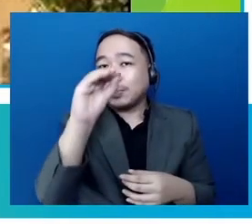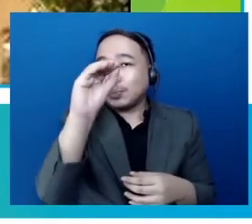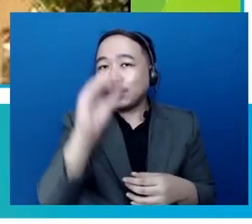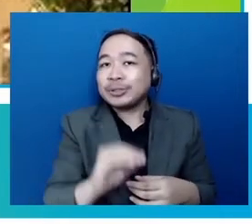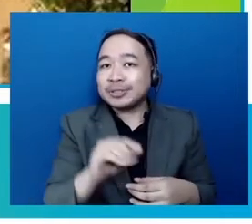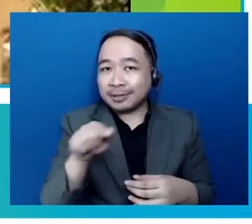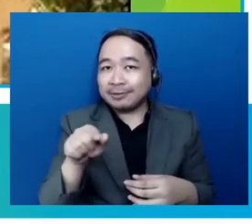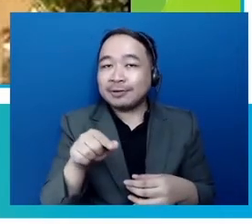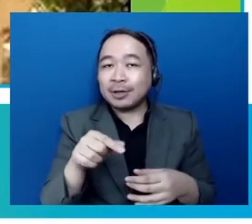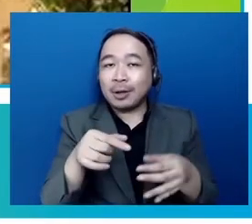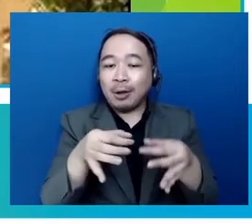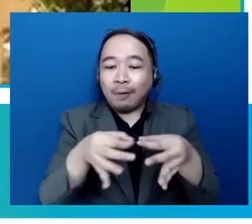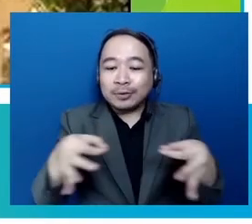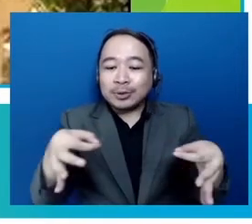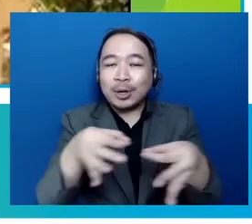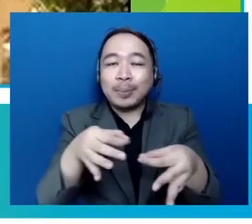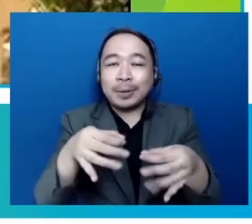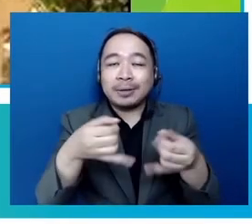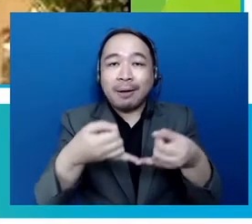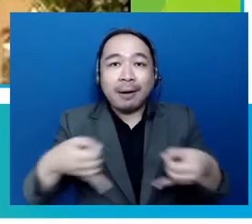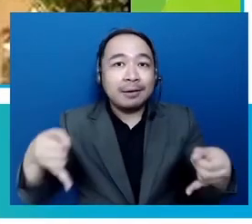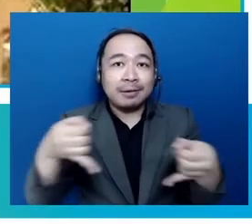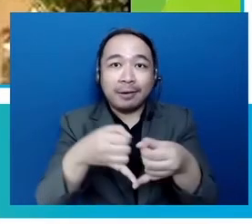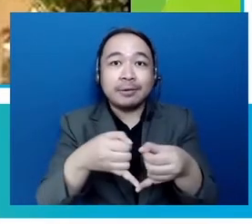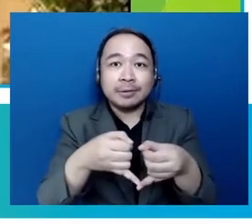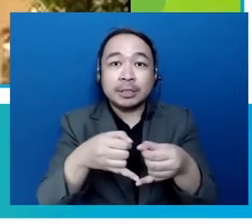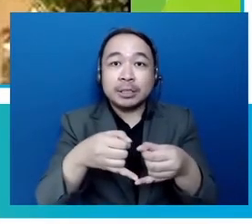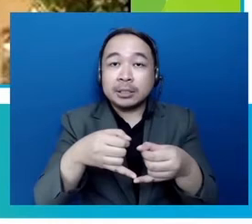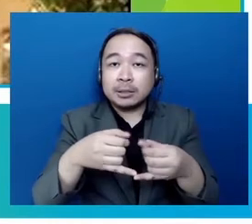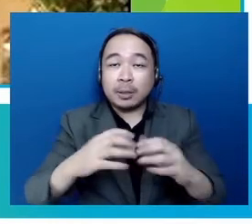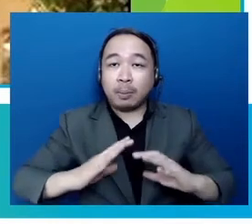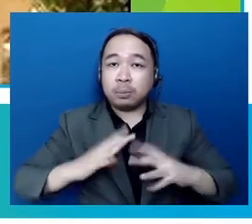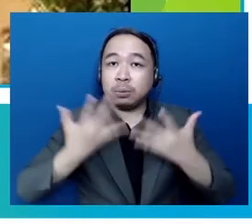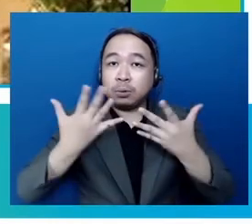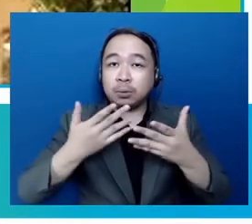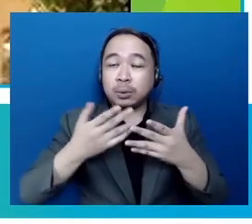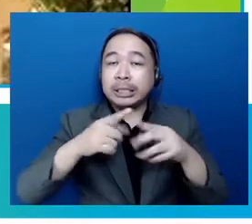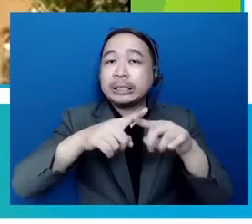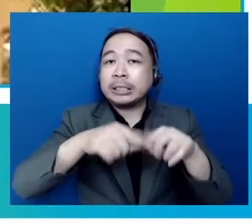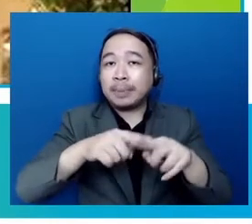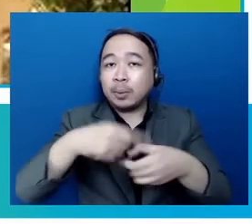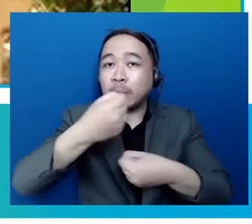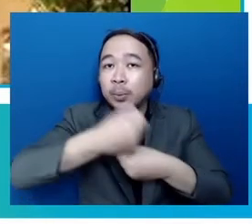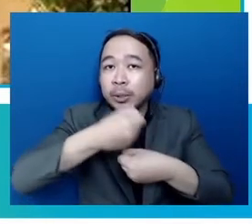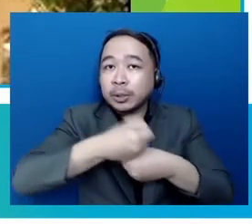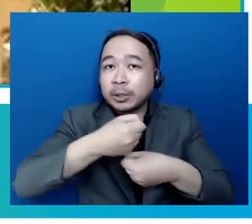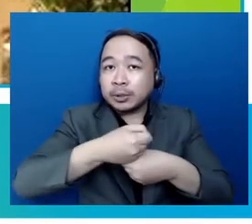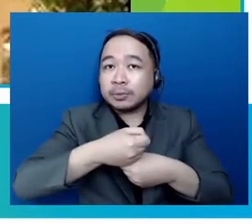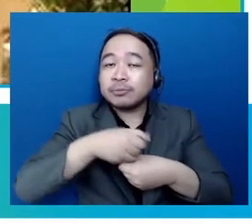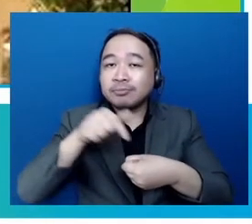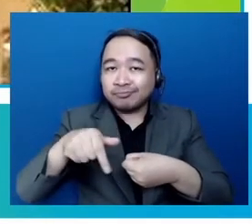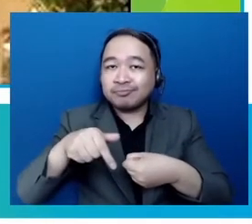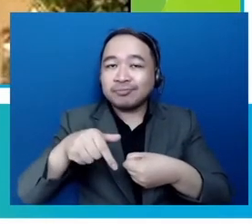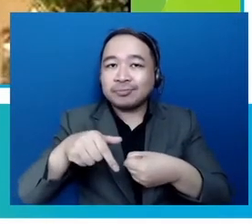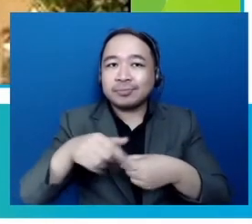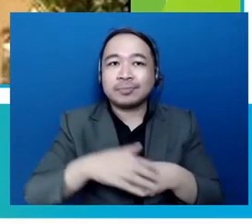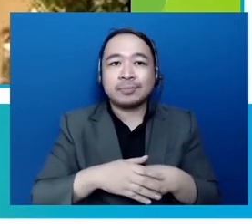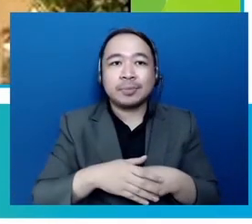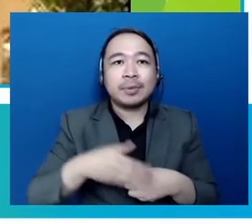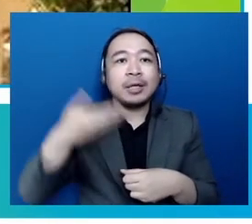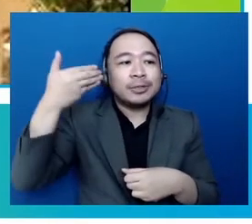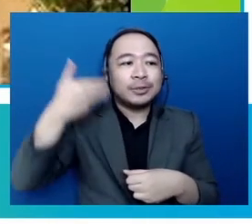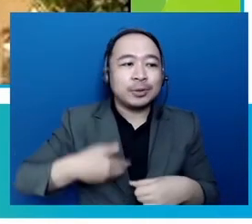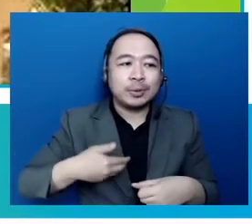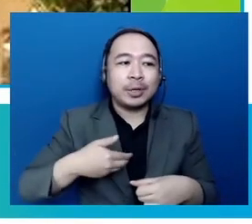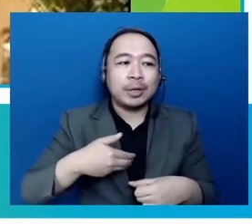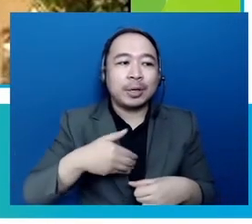dwellers who primarily rely on their natural resources for their livelihoods? I'm Rinda Melson, a rural